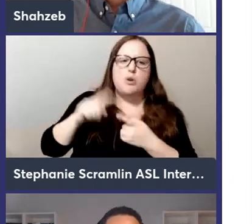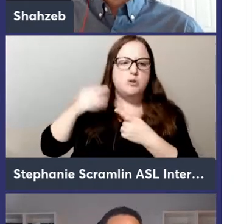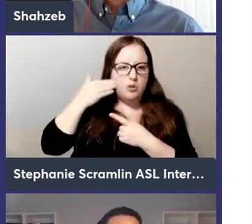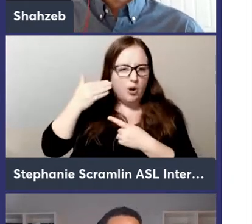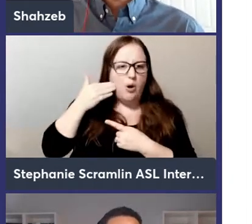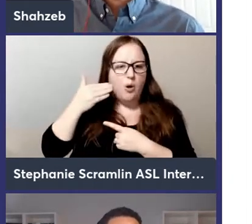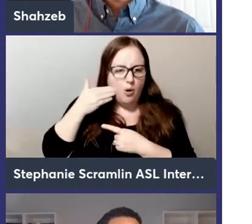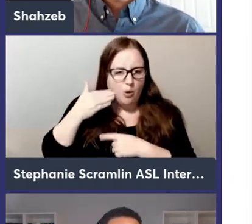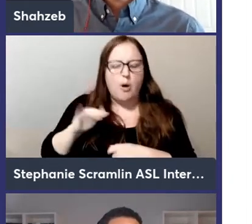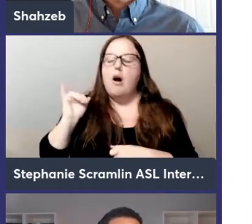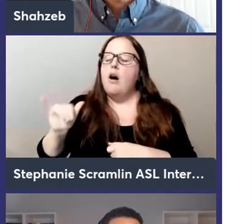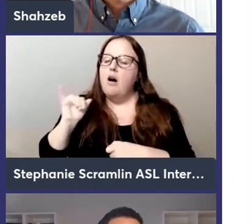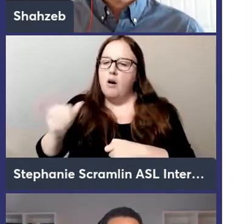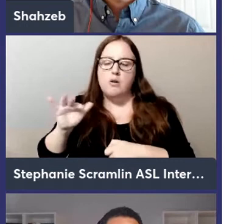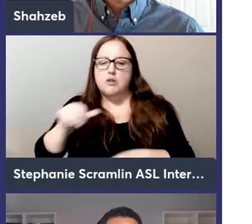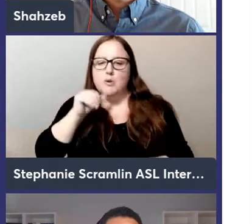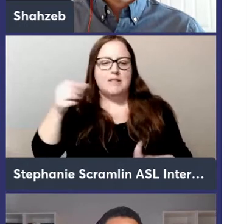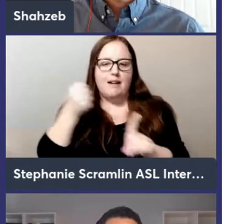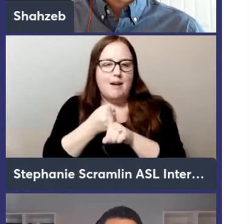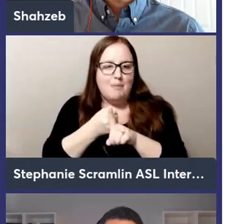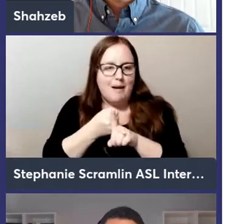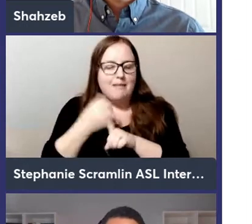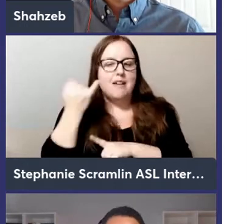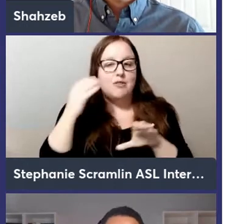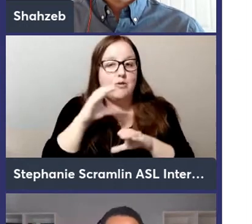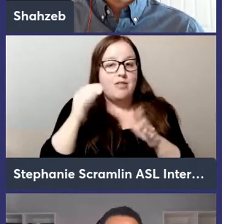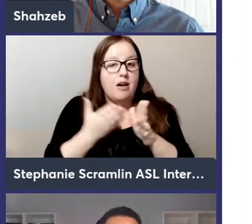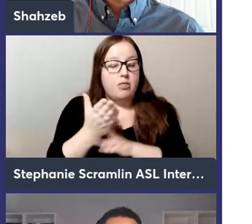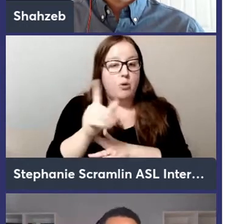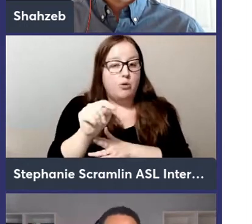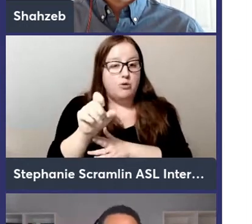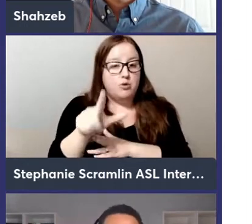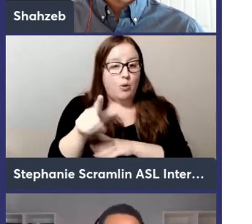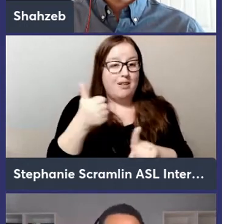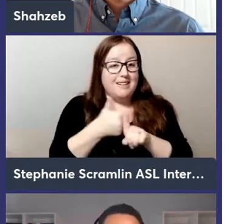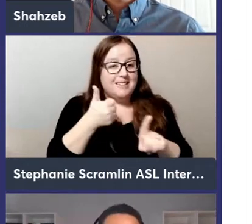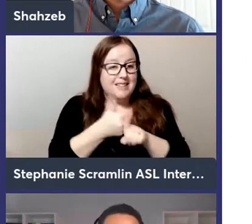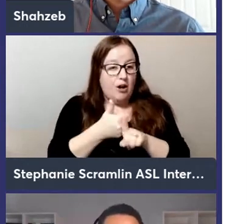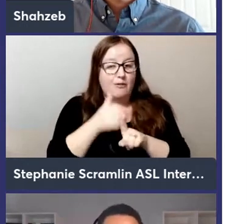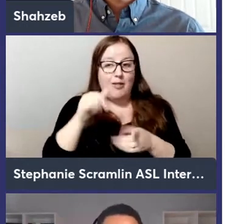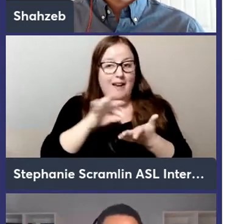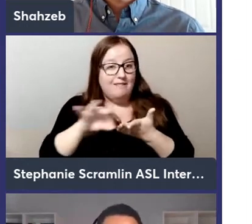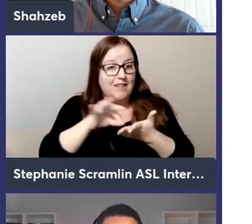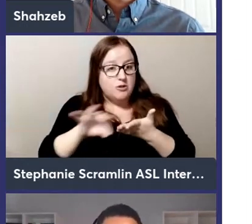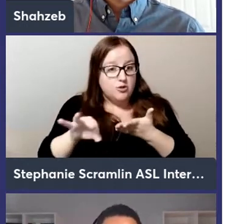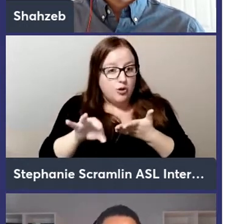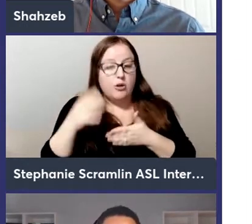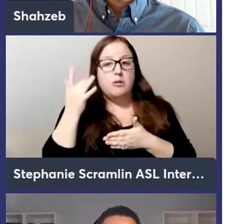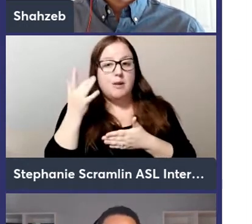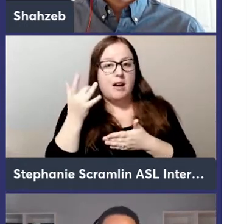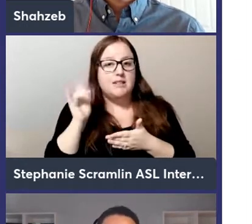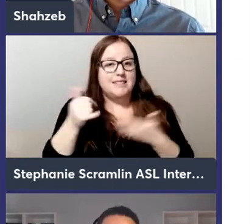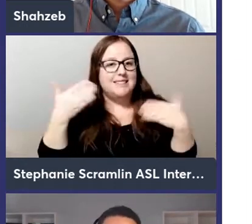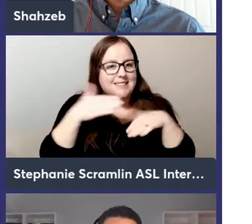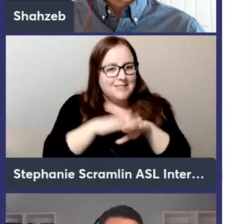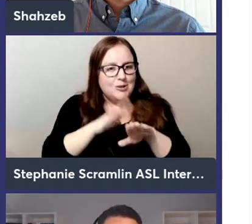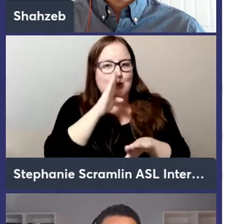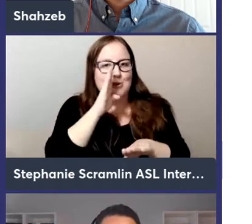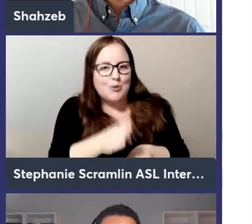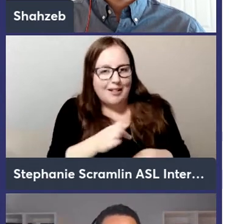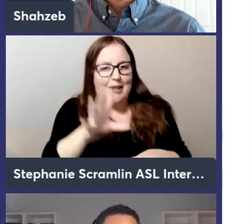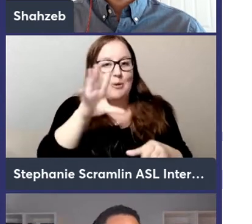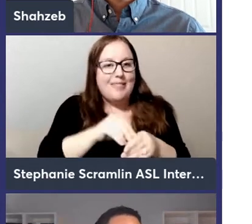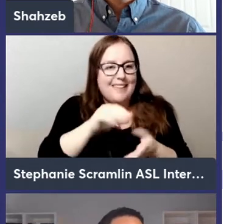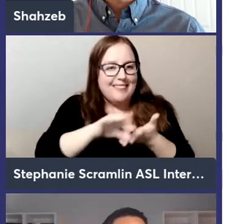So the WCU isn't impacted if you're doing it through the tool itself or through this feature, because it's integrated directly within the